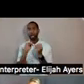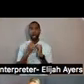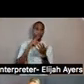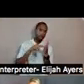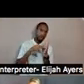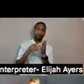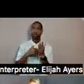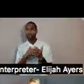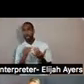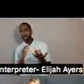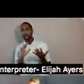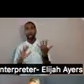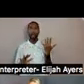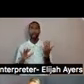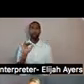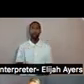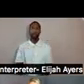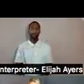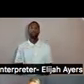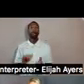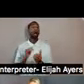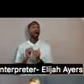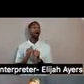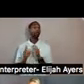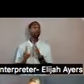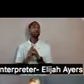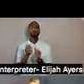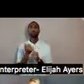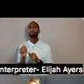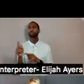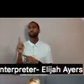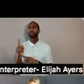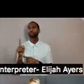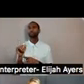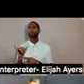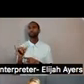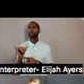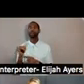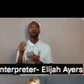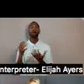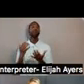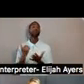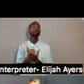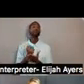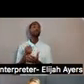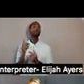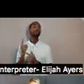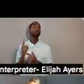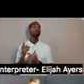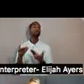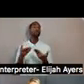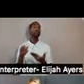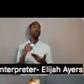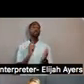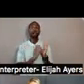looks like, feels like, how it shows up in any moment. So wanted to take a couple minutes to invite you to write